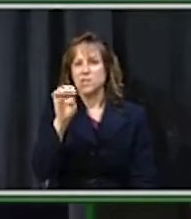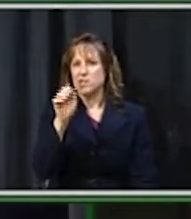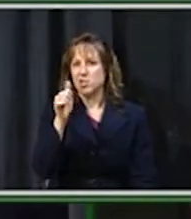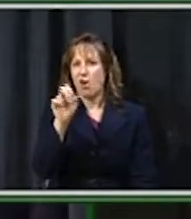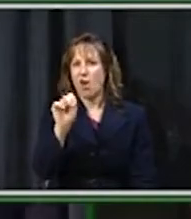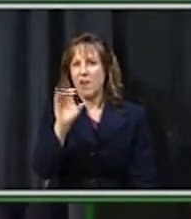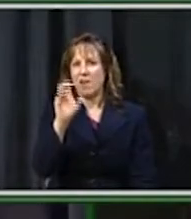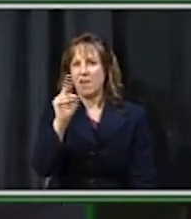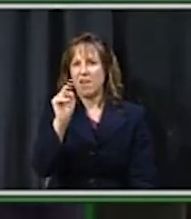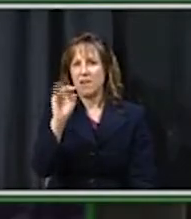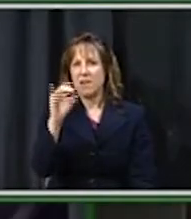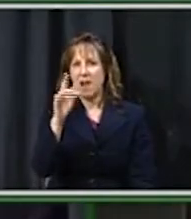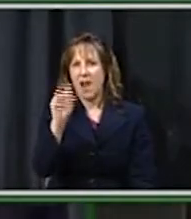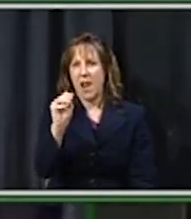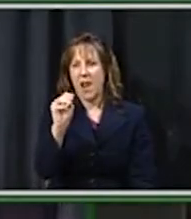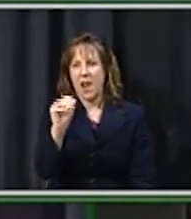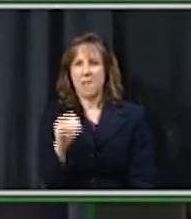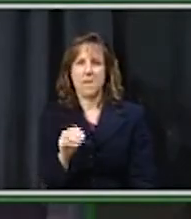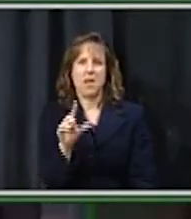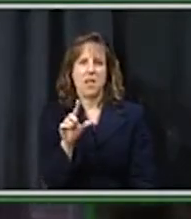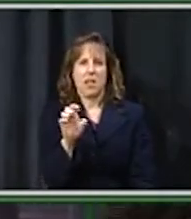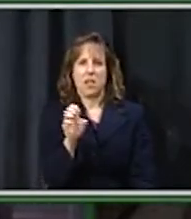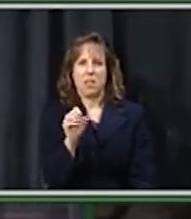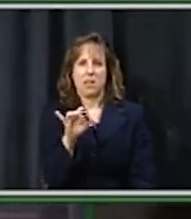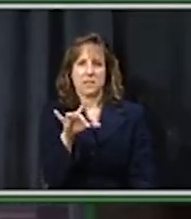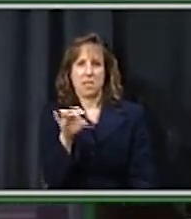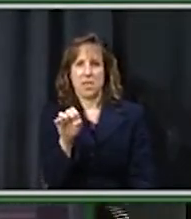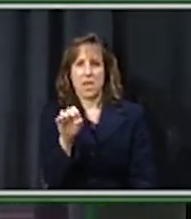Wesley Quinn.